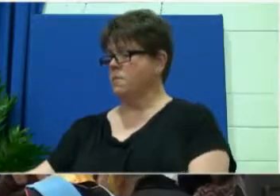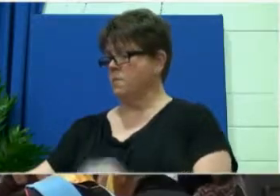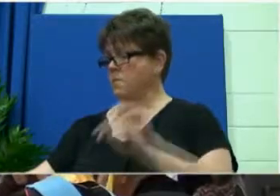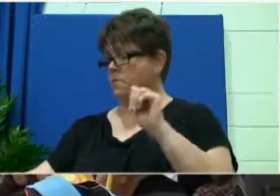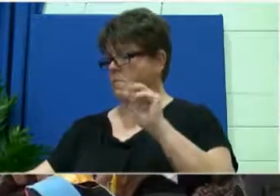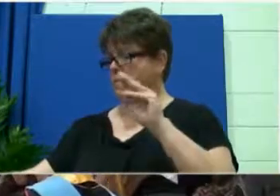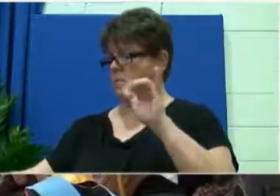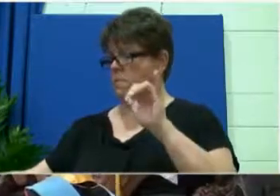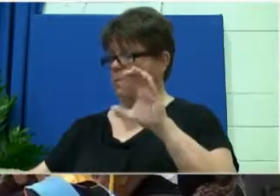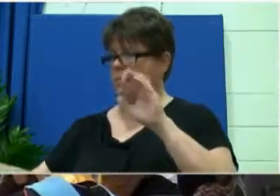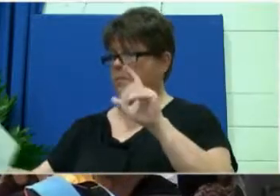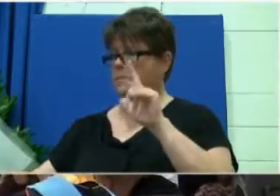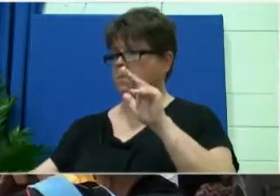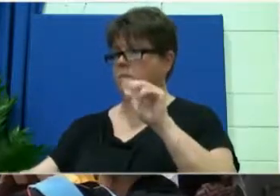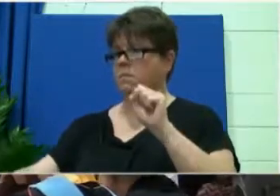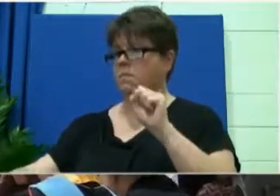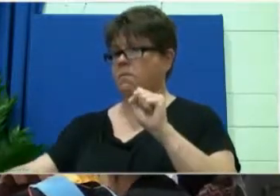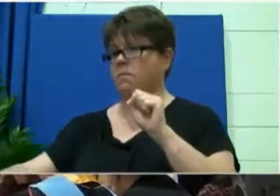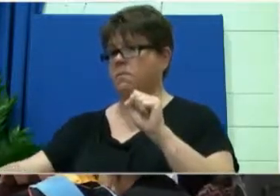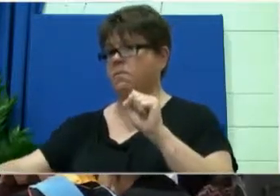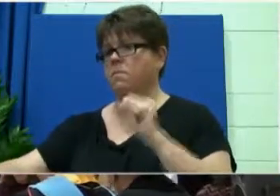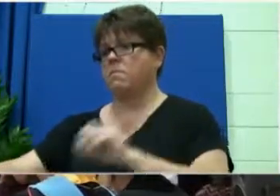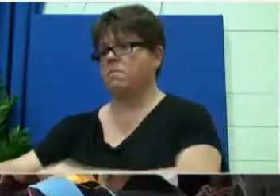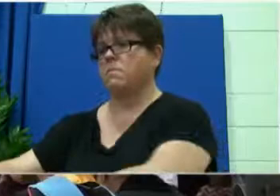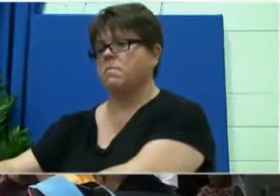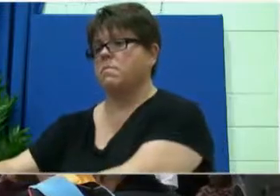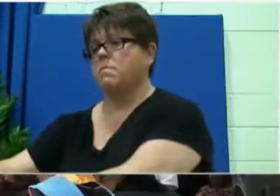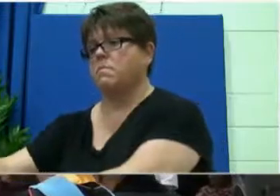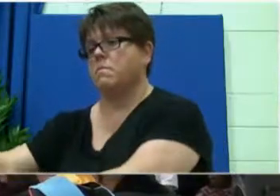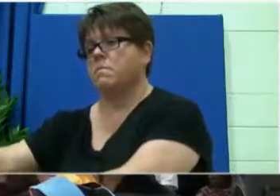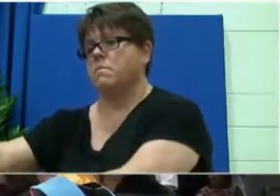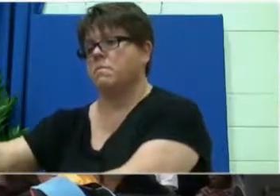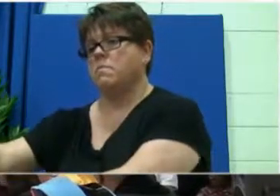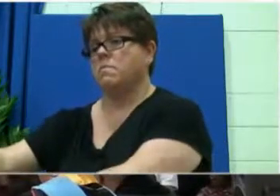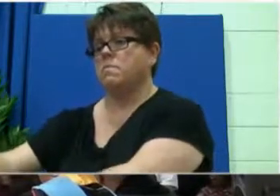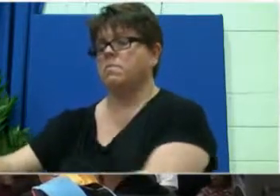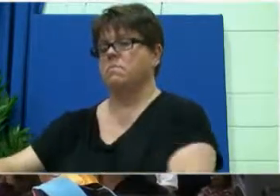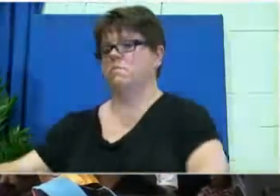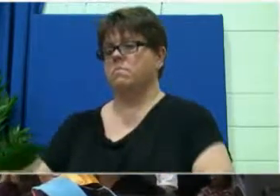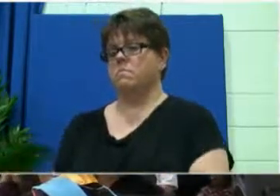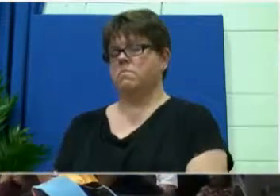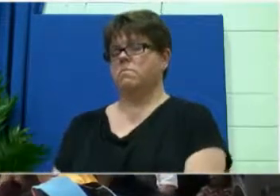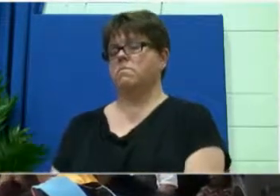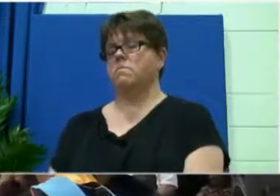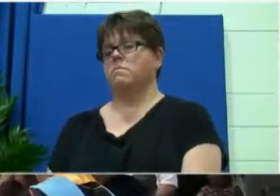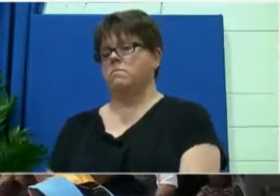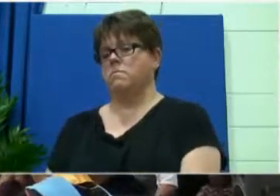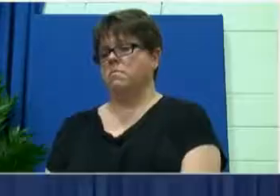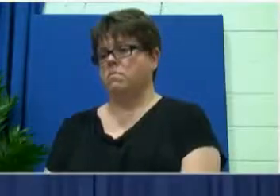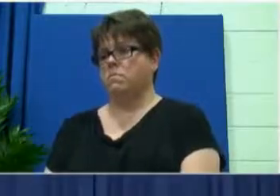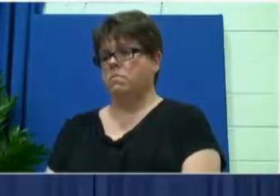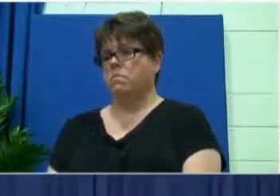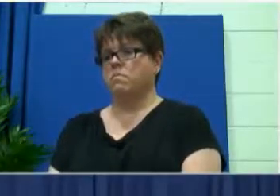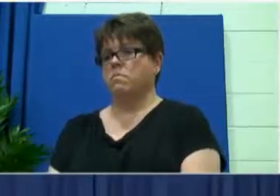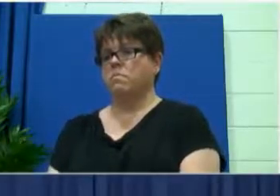Abby Collum, Associate in Applied Science, Respiratory Therapy, cum laude, and Phi Theta Kappa.